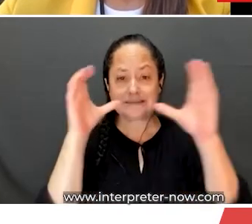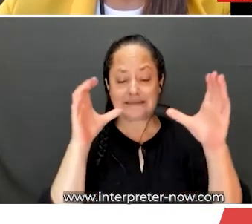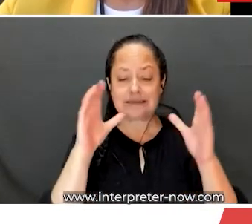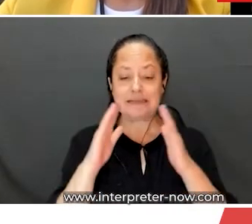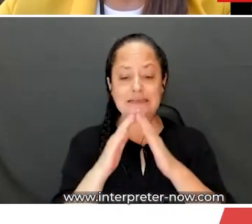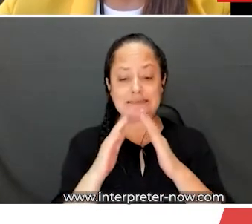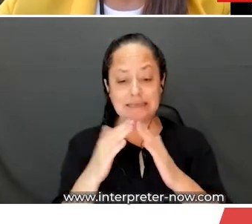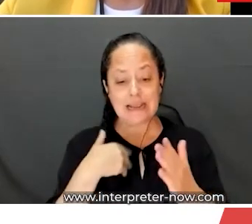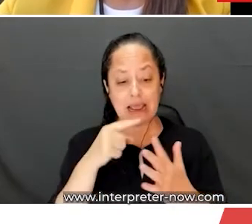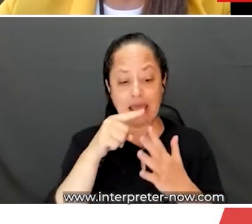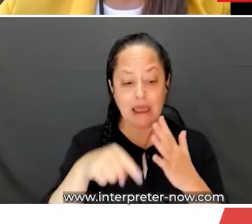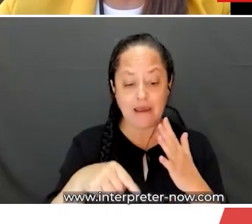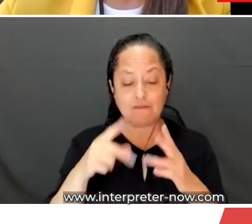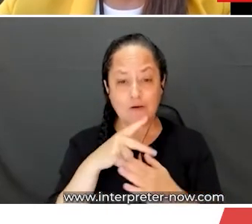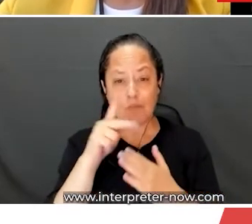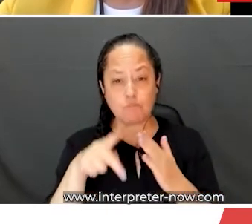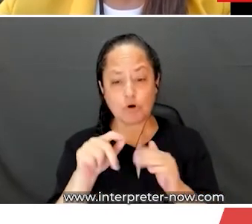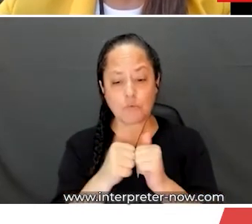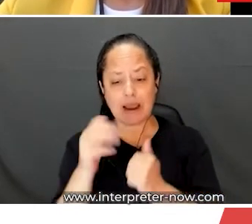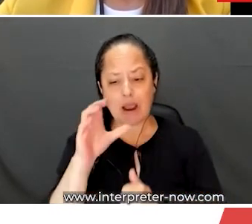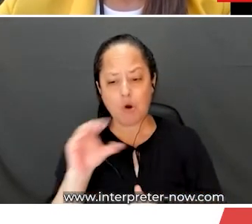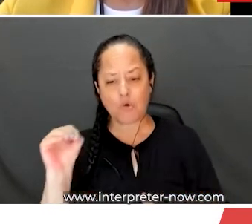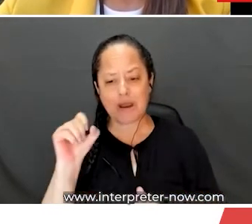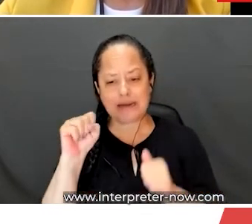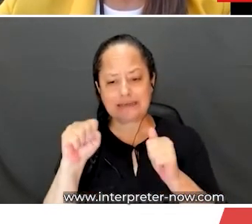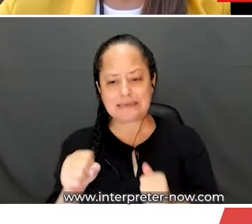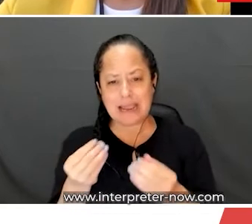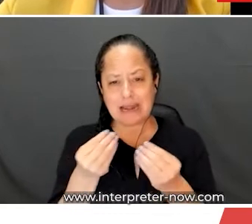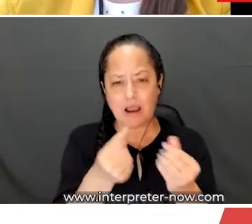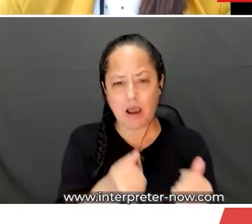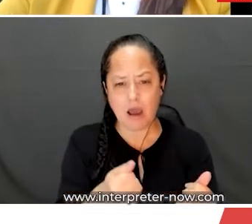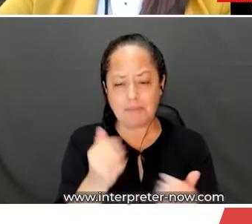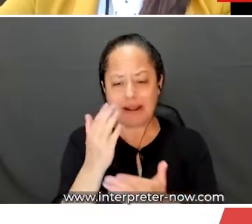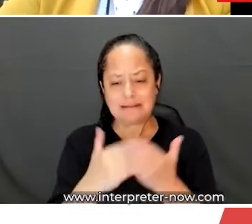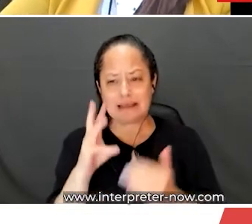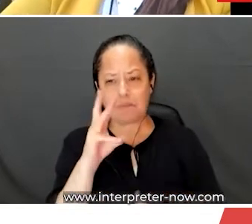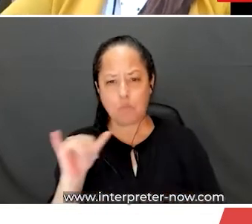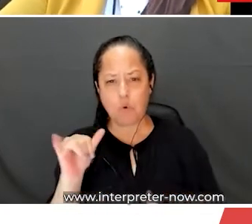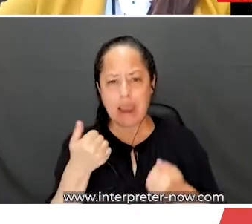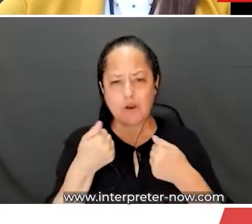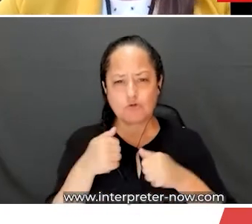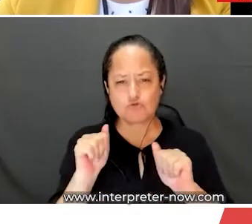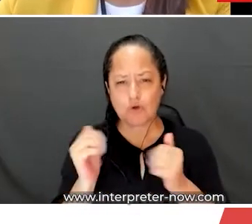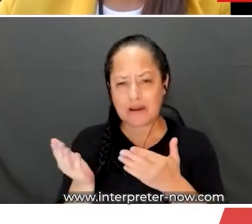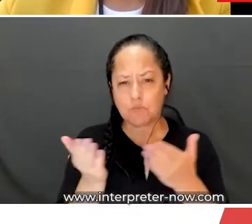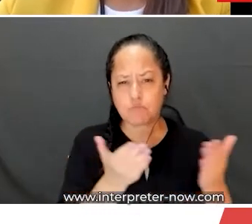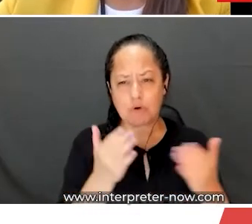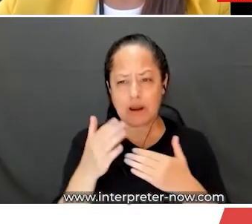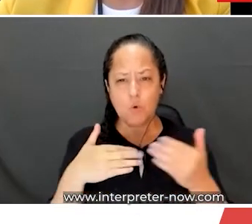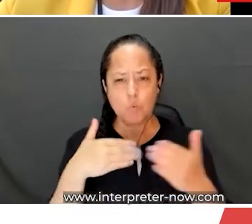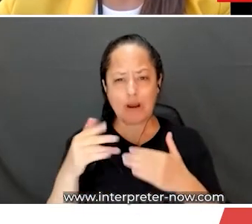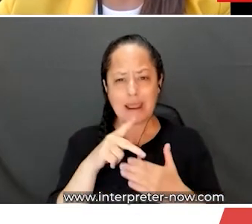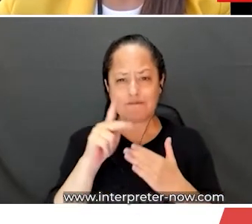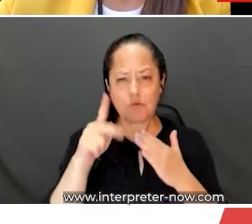certain programs, how your company can compensate in a certain way, or try to bring whatever